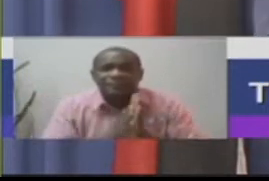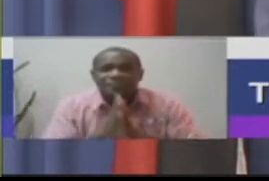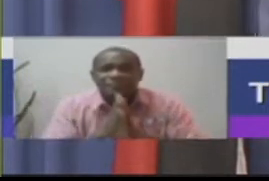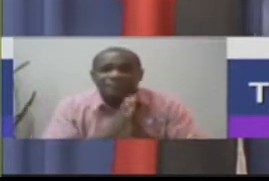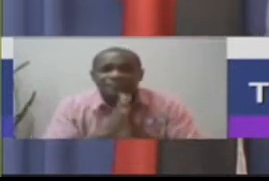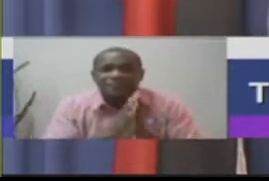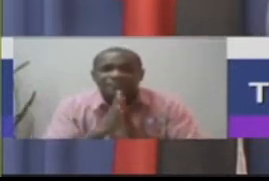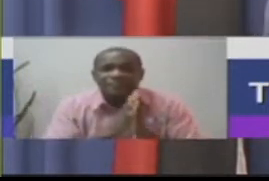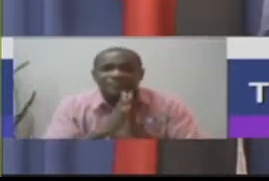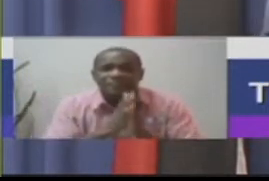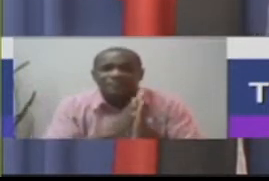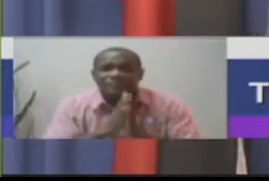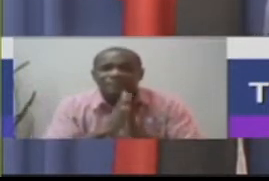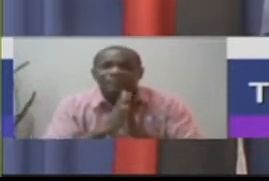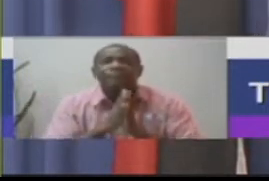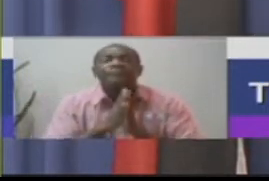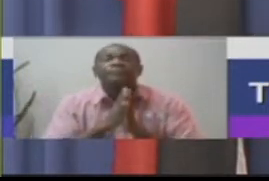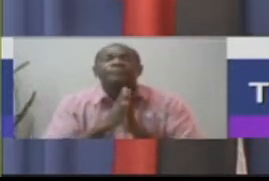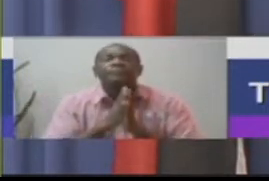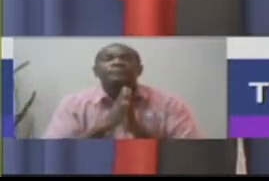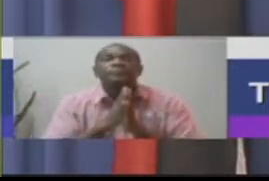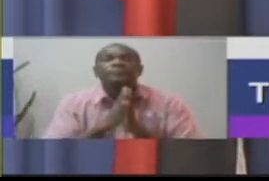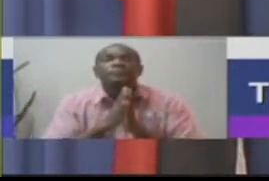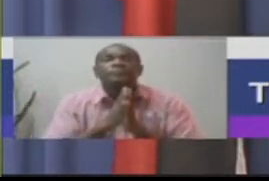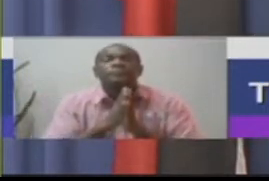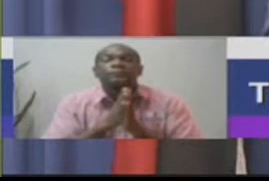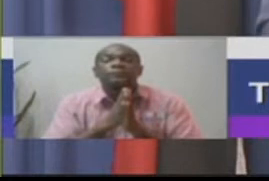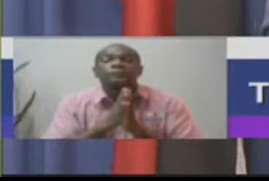And as per